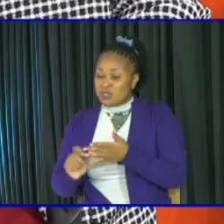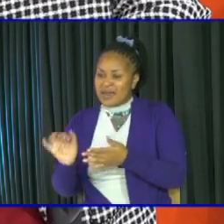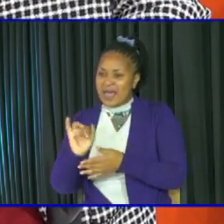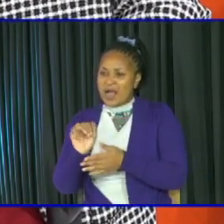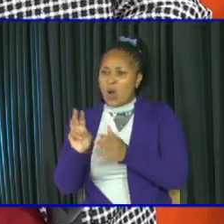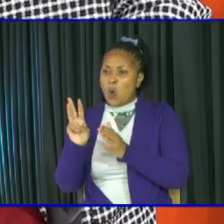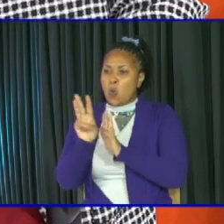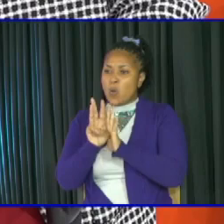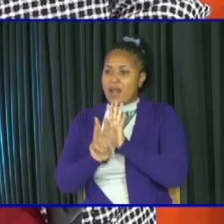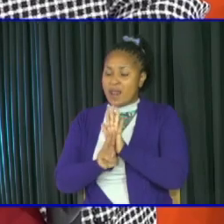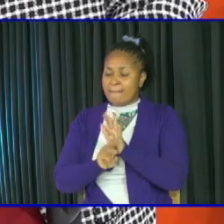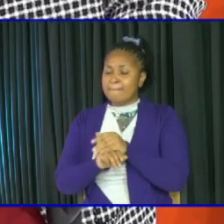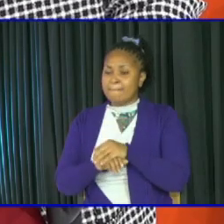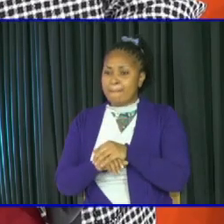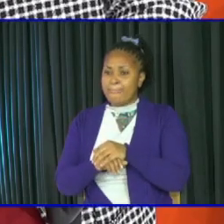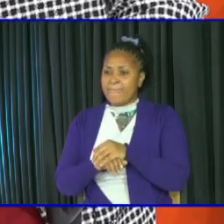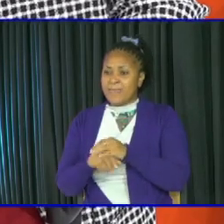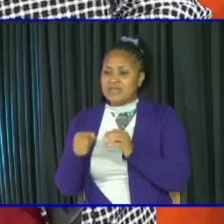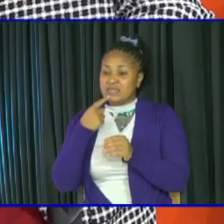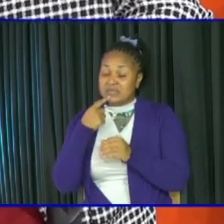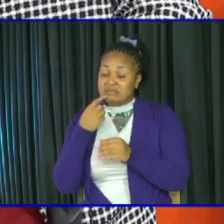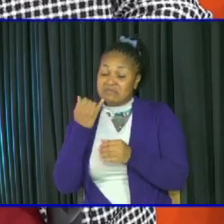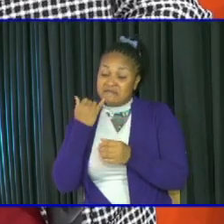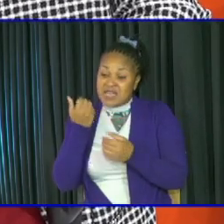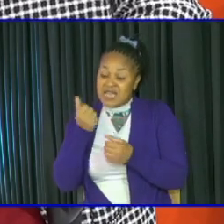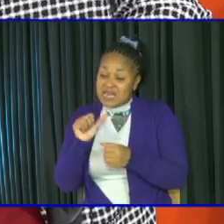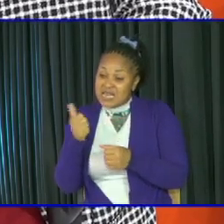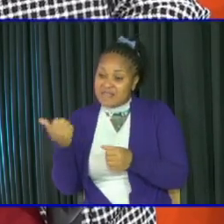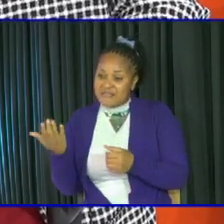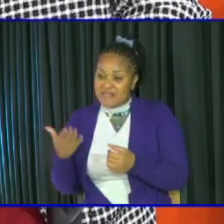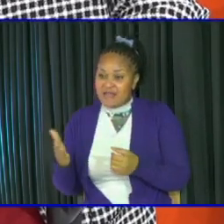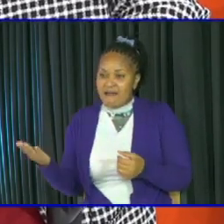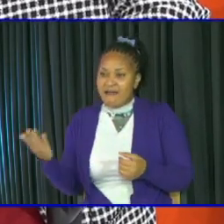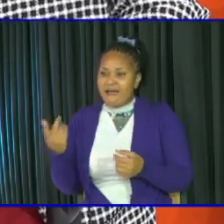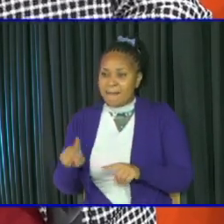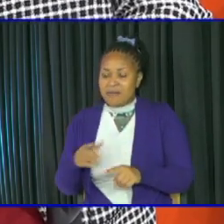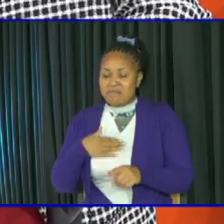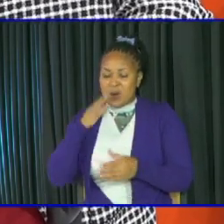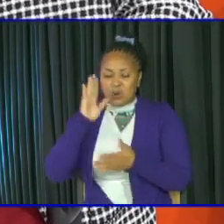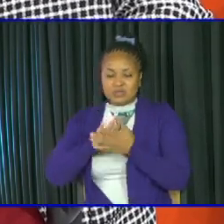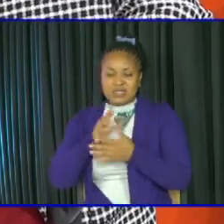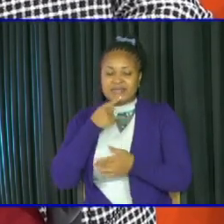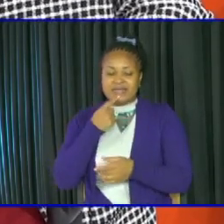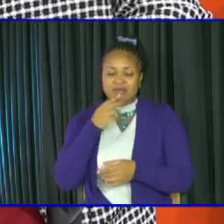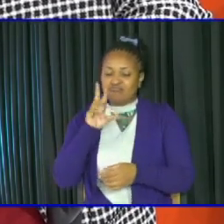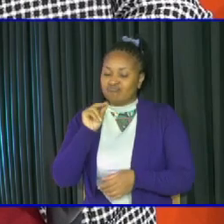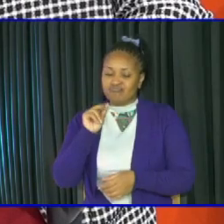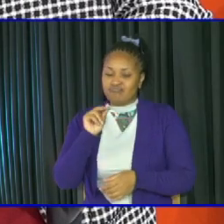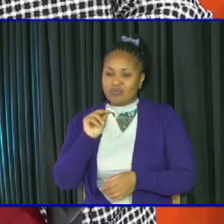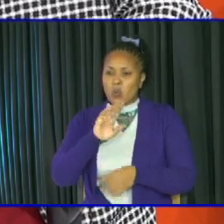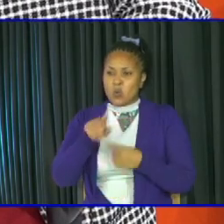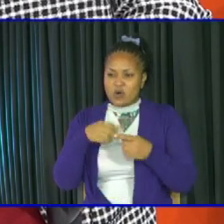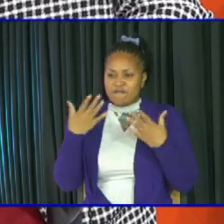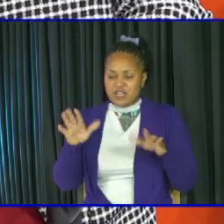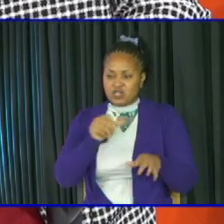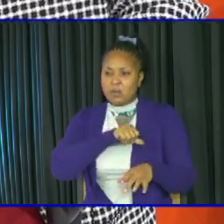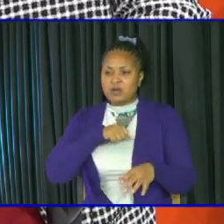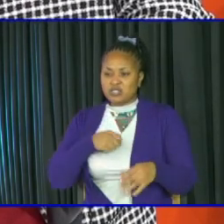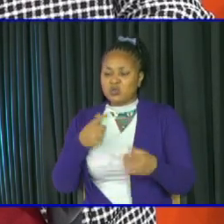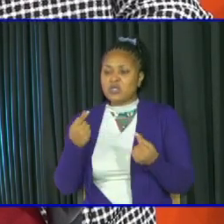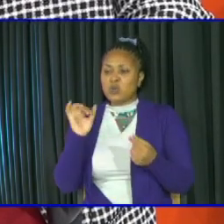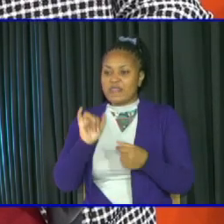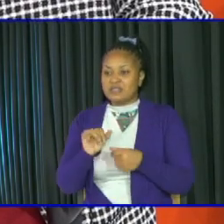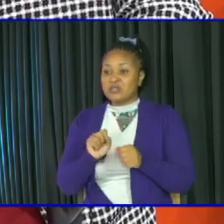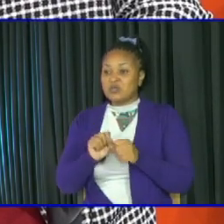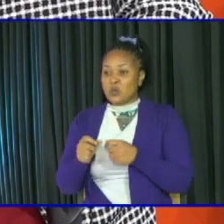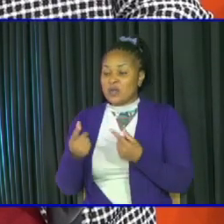am. Because I was saying, in the event. But he had faith. He said, no, after you come out of the operation, we'll do certain things. Mm-hmm. So